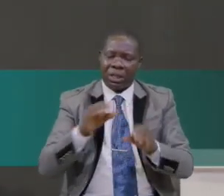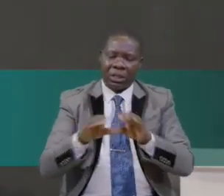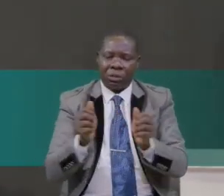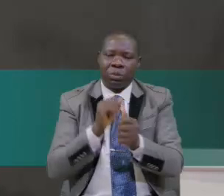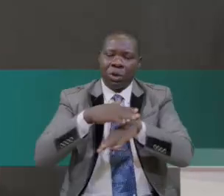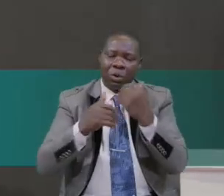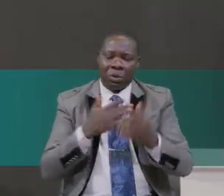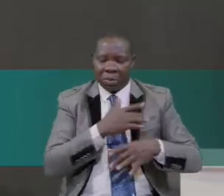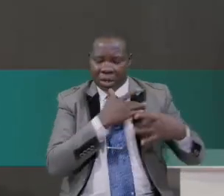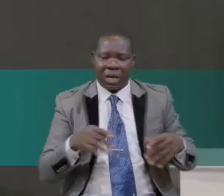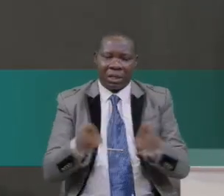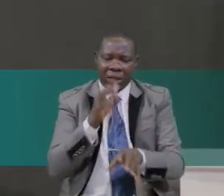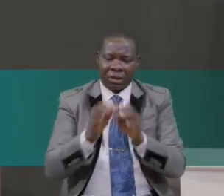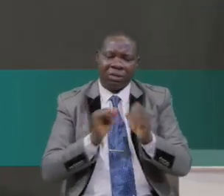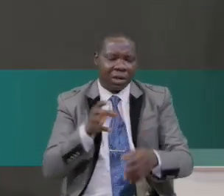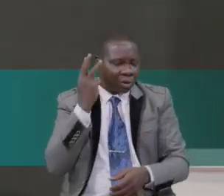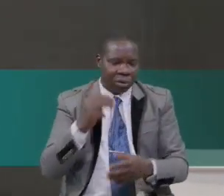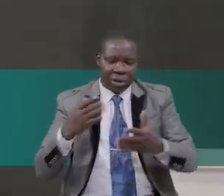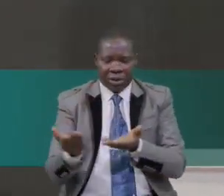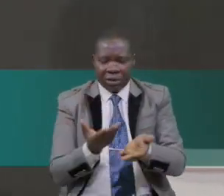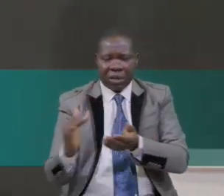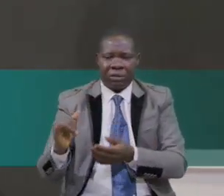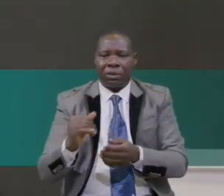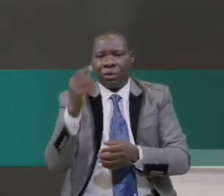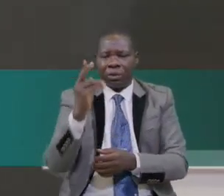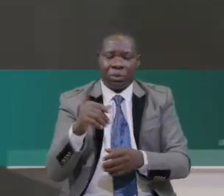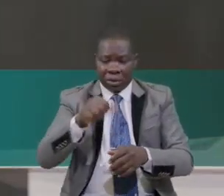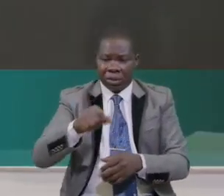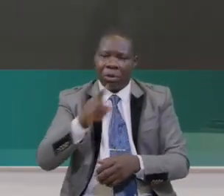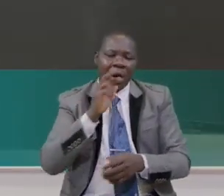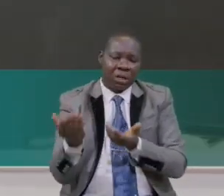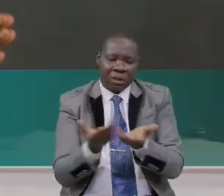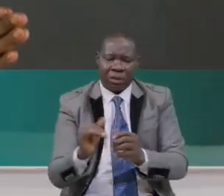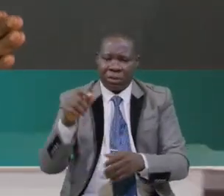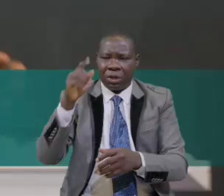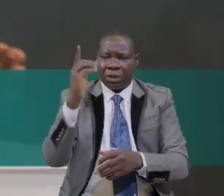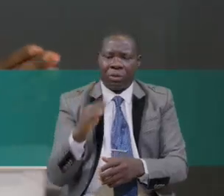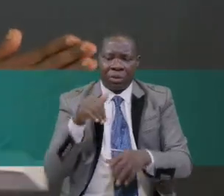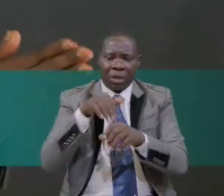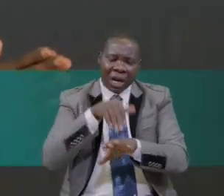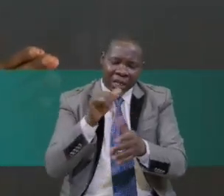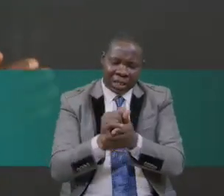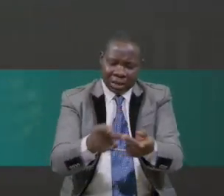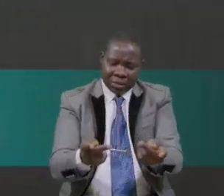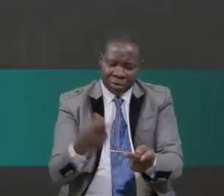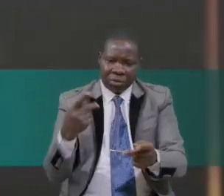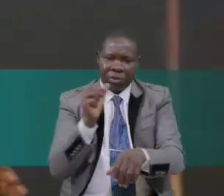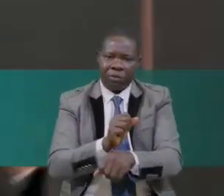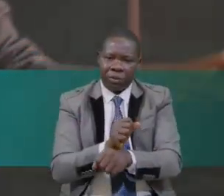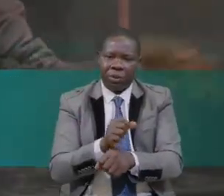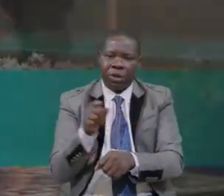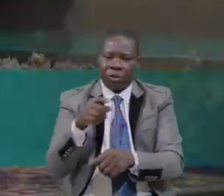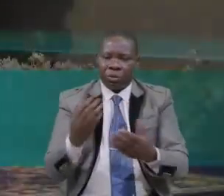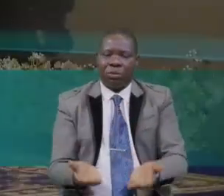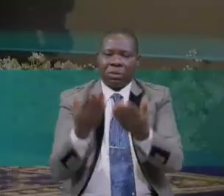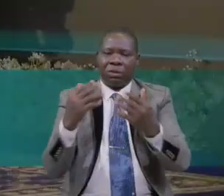serving God in a place of profession. And you raise the standard of servanthood. You don't say,